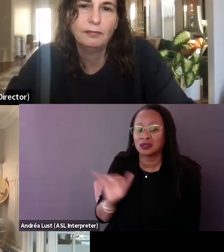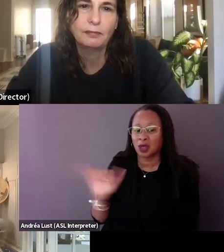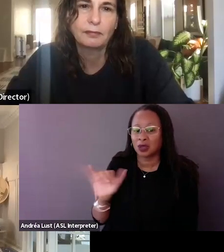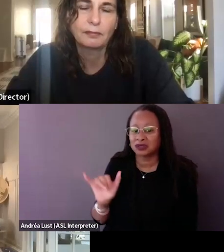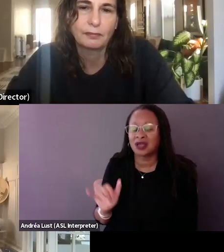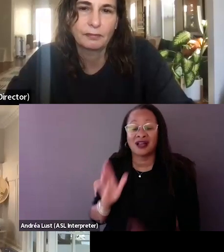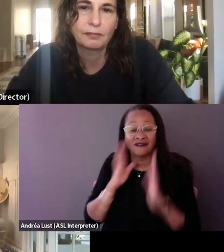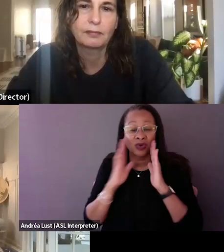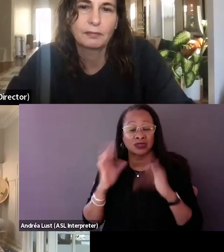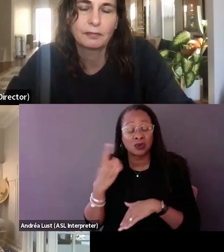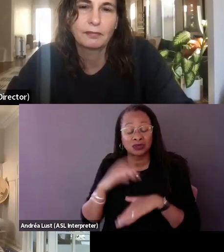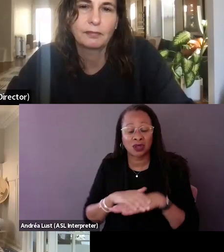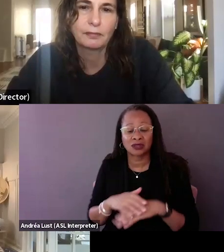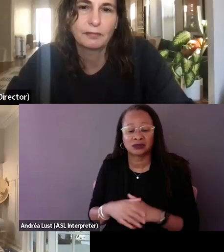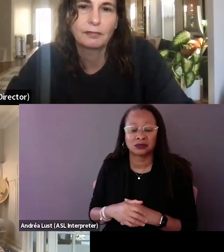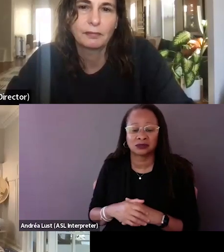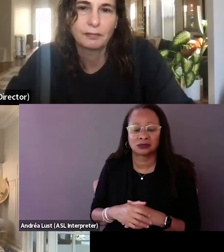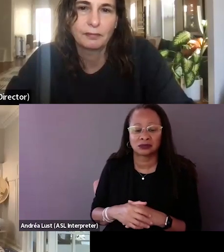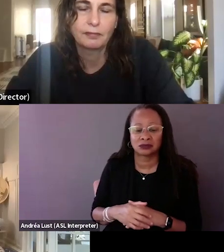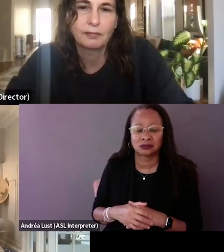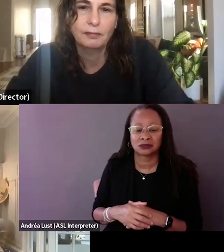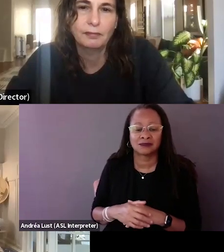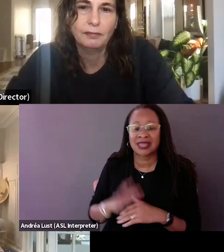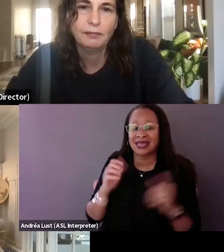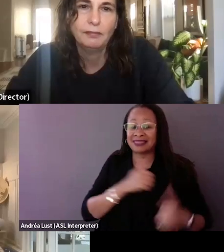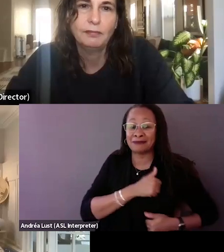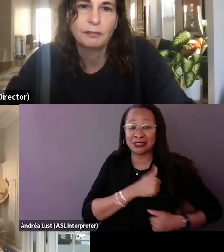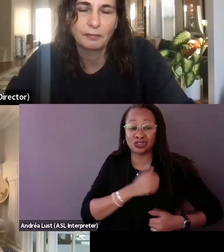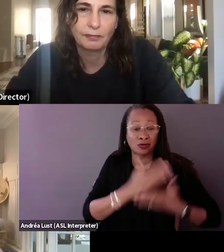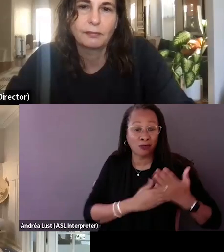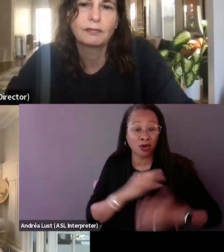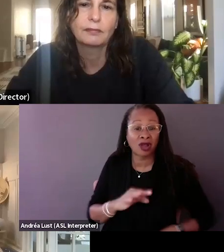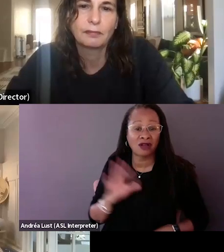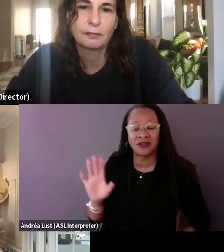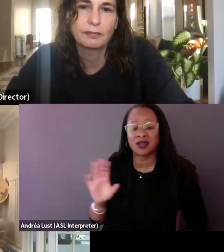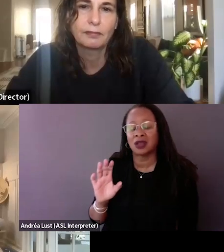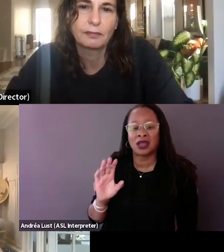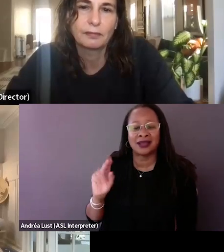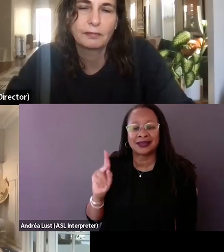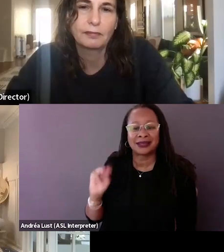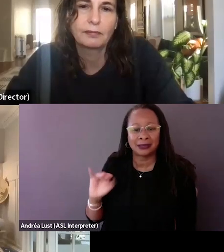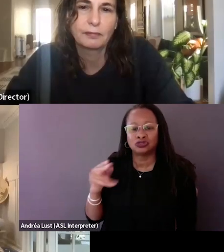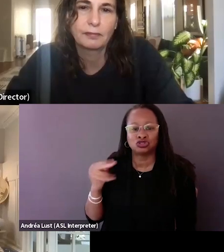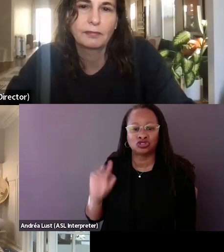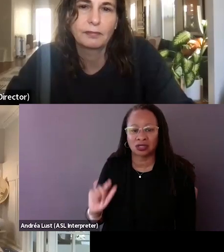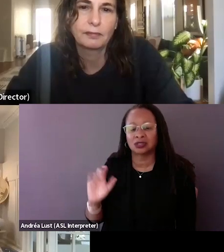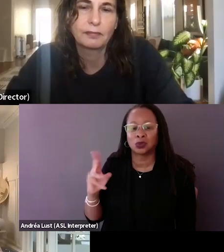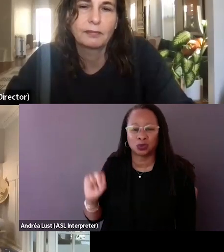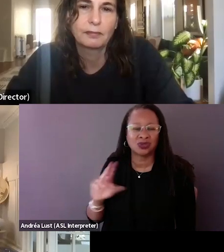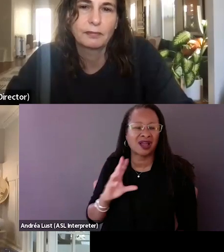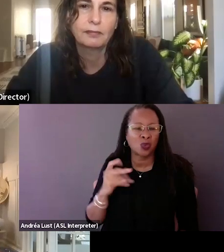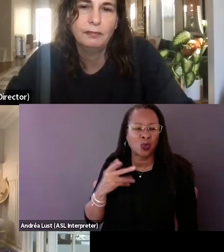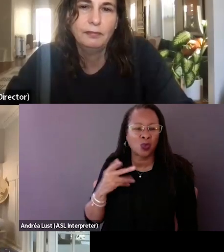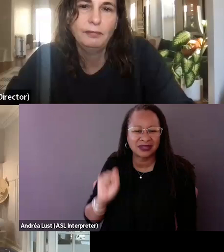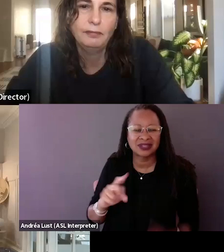focus has always been on the sort of the military side, on that the weapons and so on. And I think